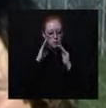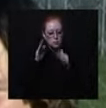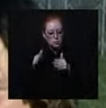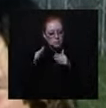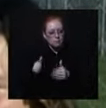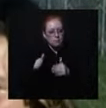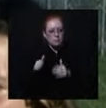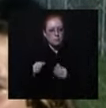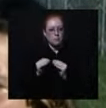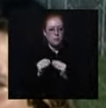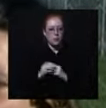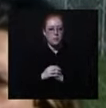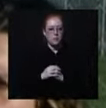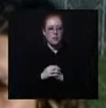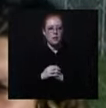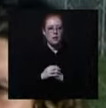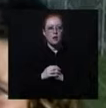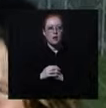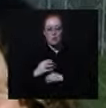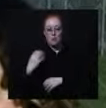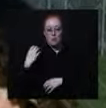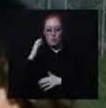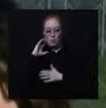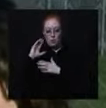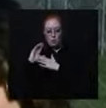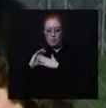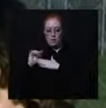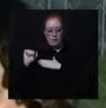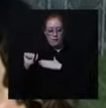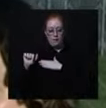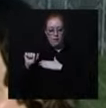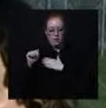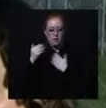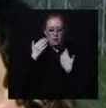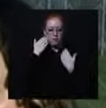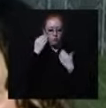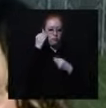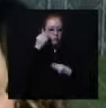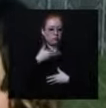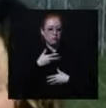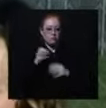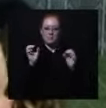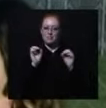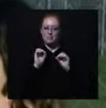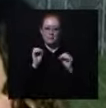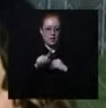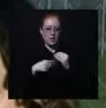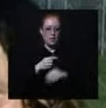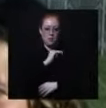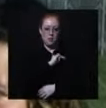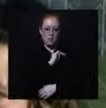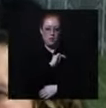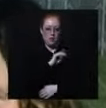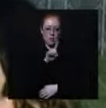that attention. However, she had not been informed of any of